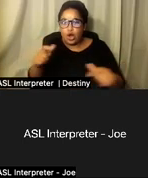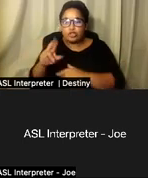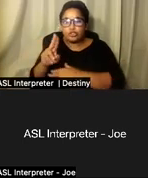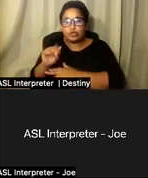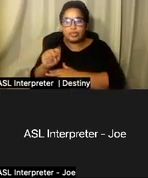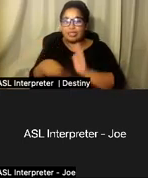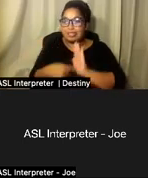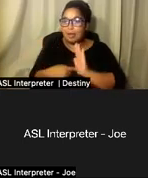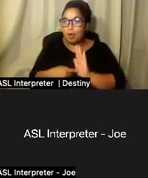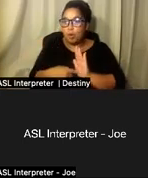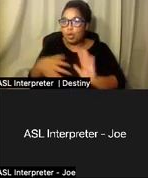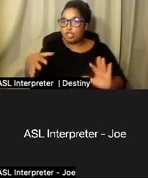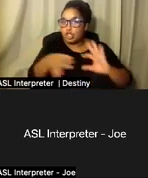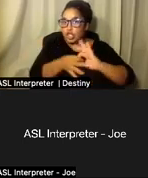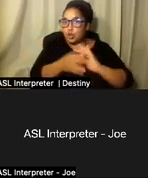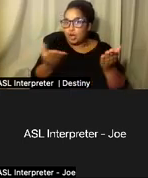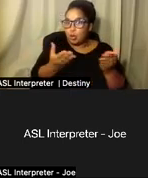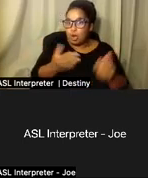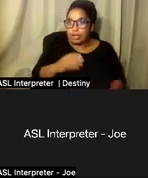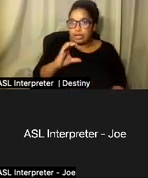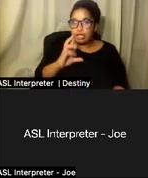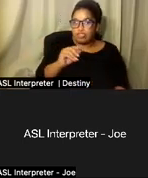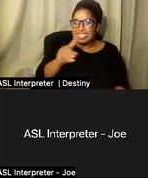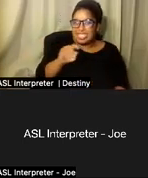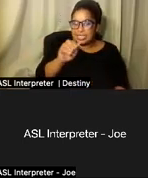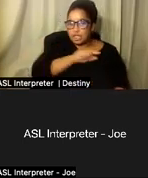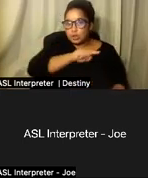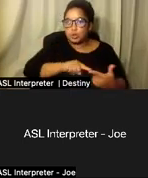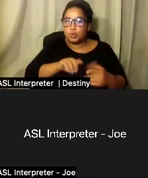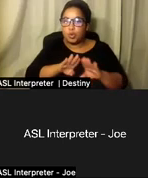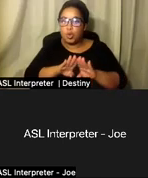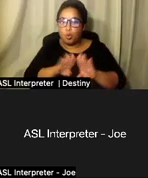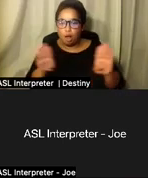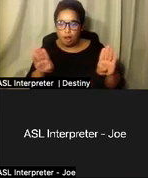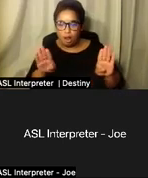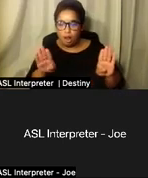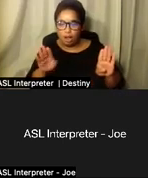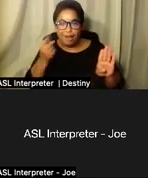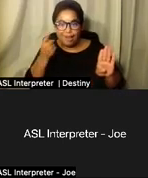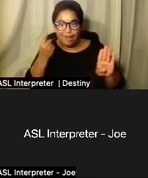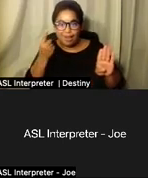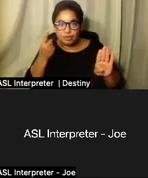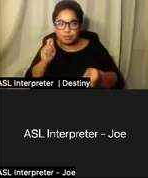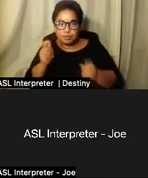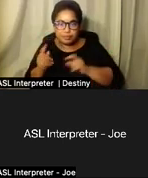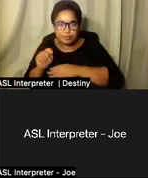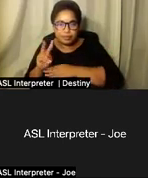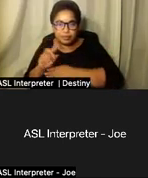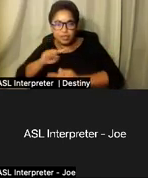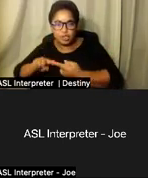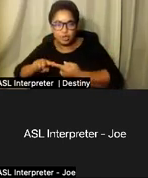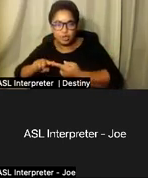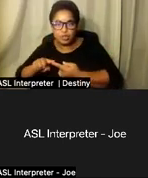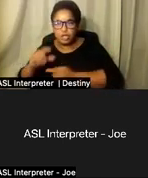case, we're securing the credenza to the wall, but we're mending the television to the